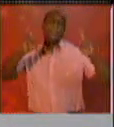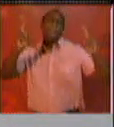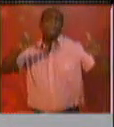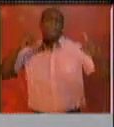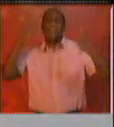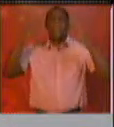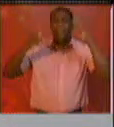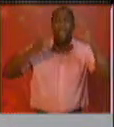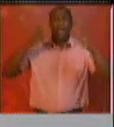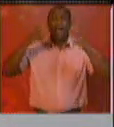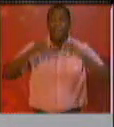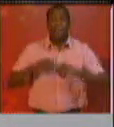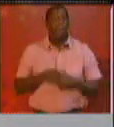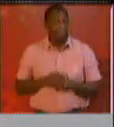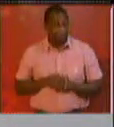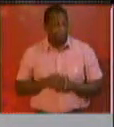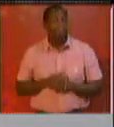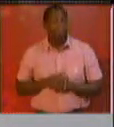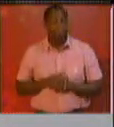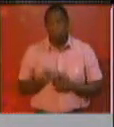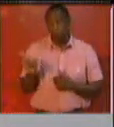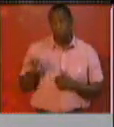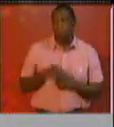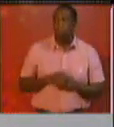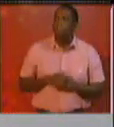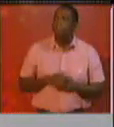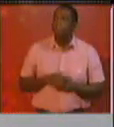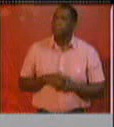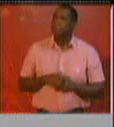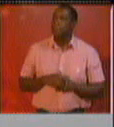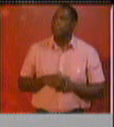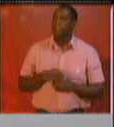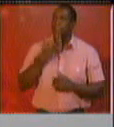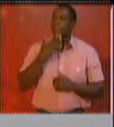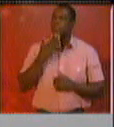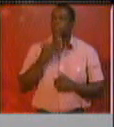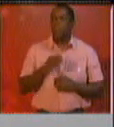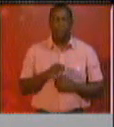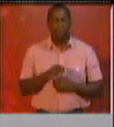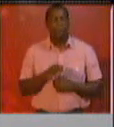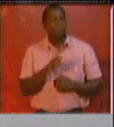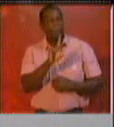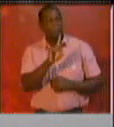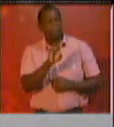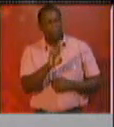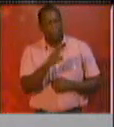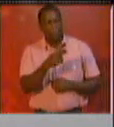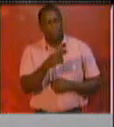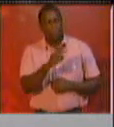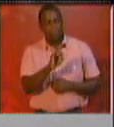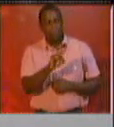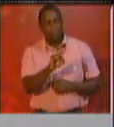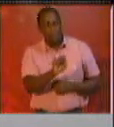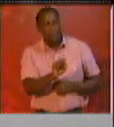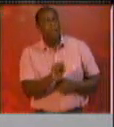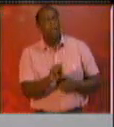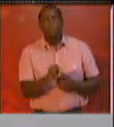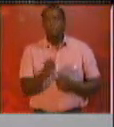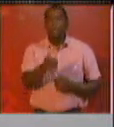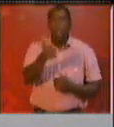Thank you, Ms. Alcantara, Dr. Hinds, media practitioners, members of the viewing and listening public, good